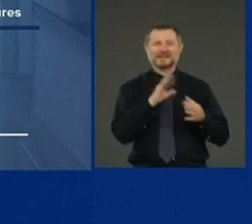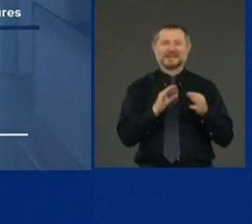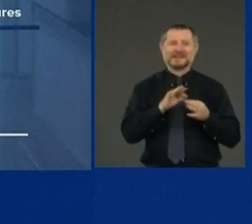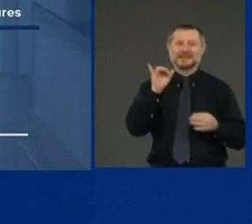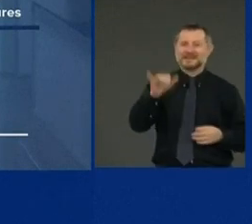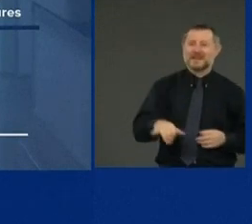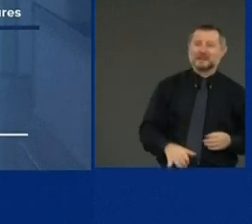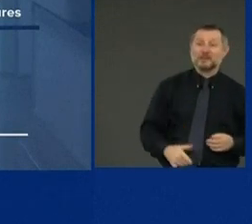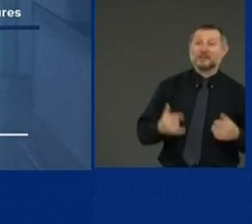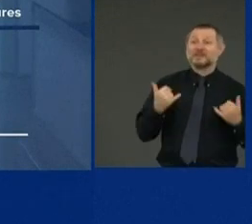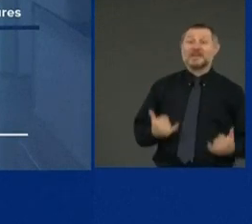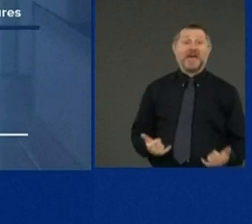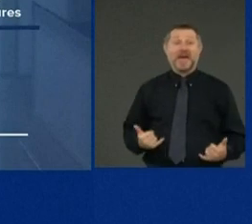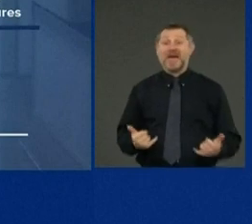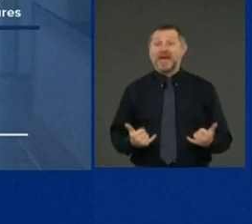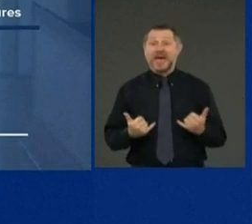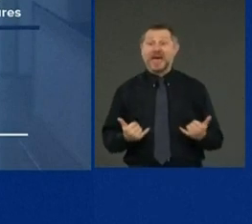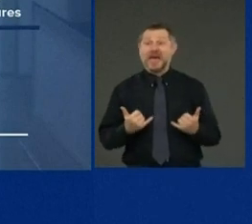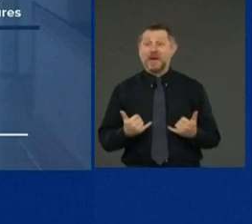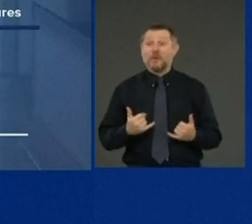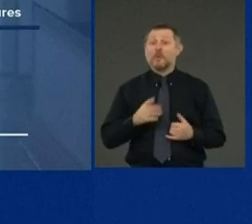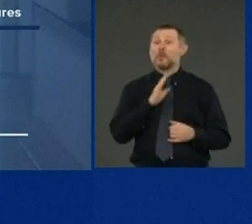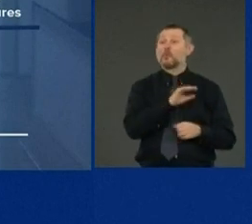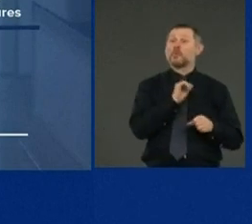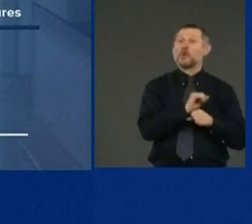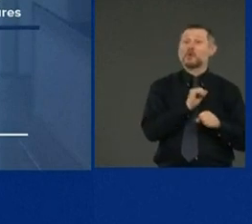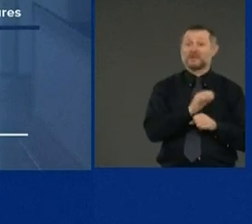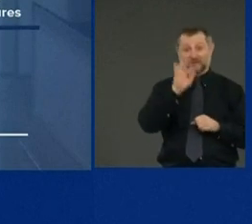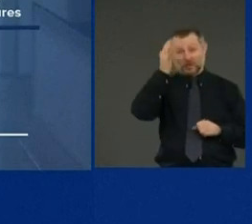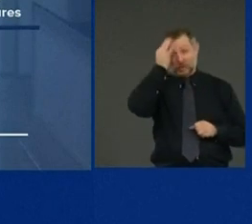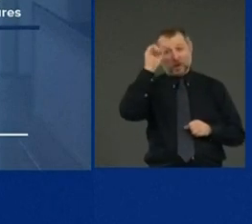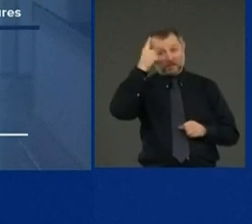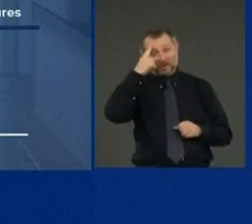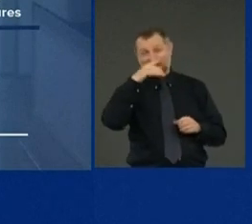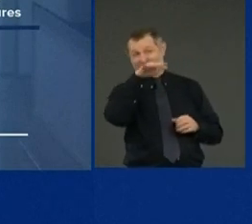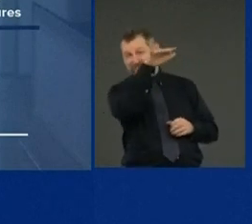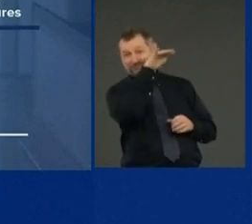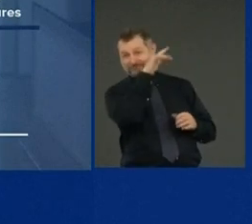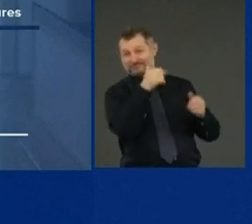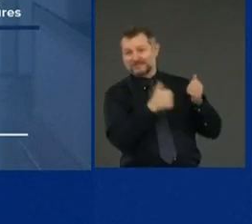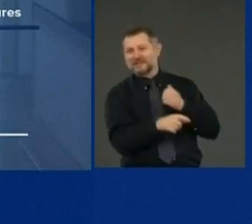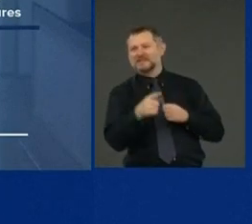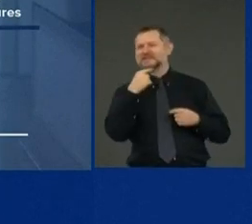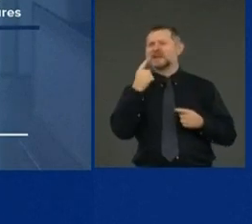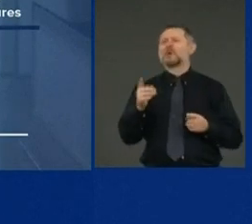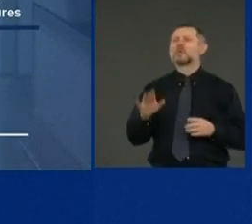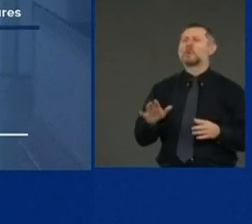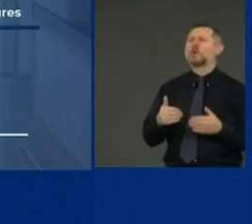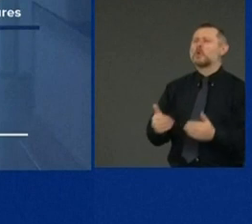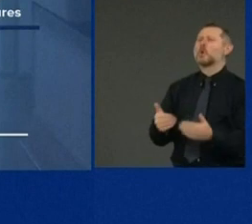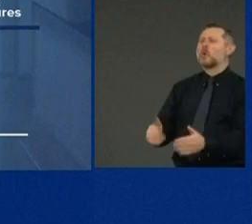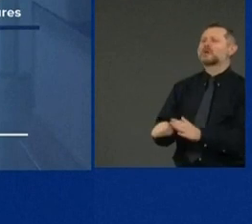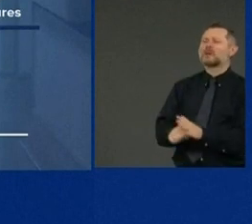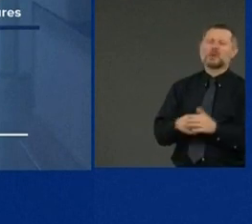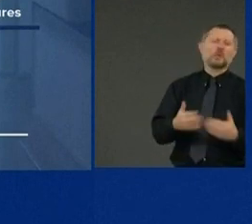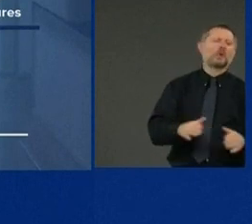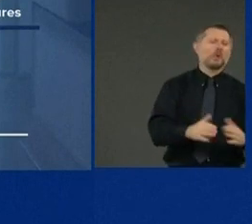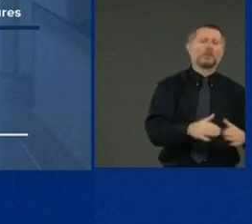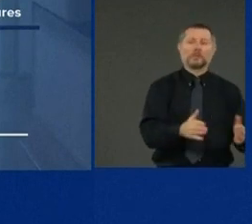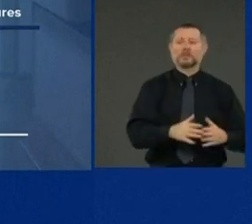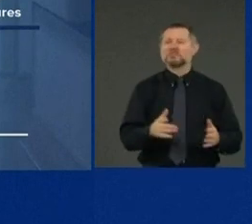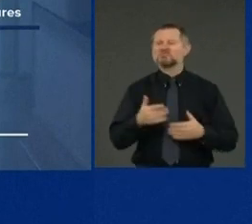And now they're part of a federal government that is telling states, just reopen, just reopen, just reopen.